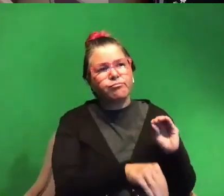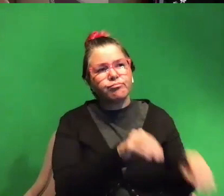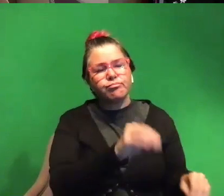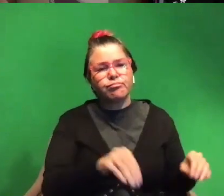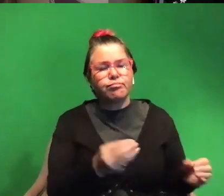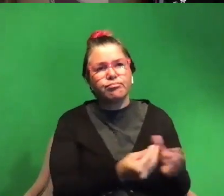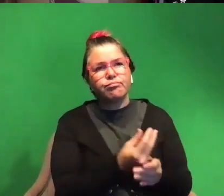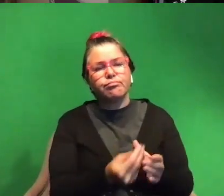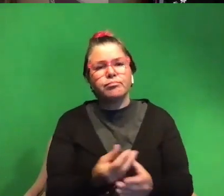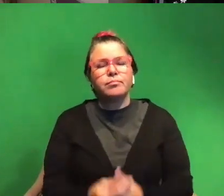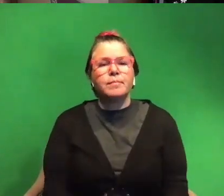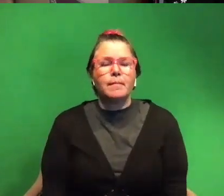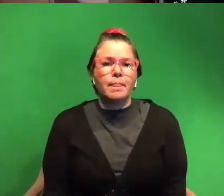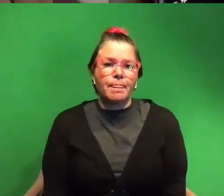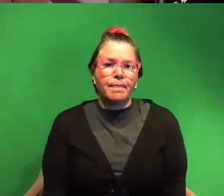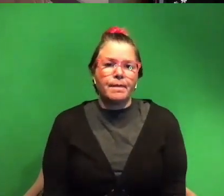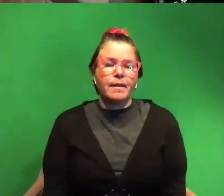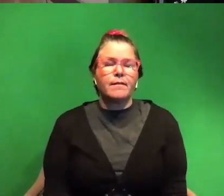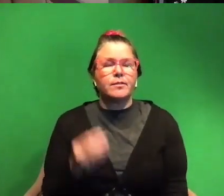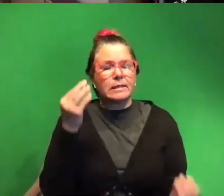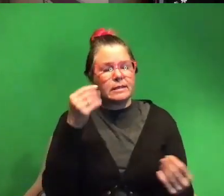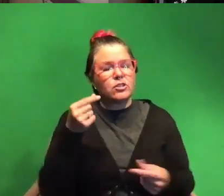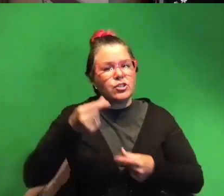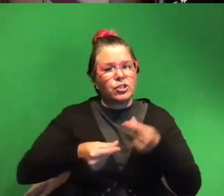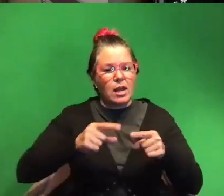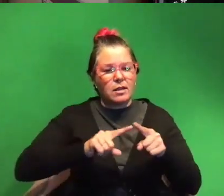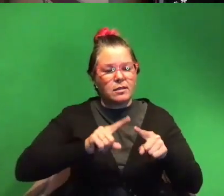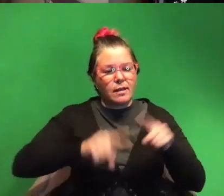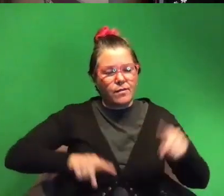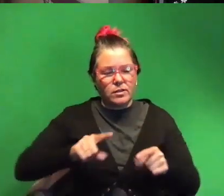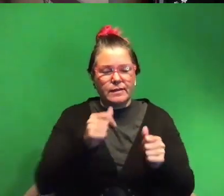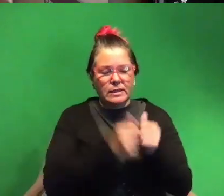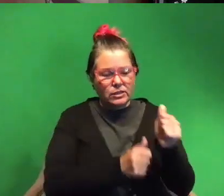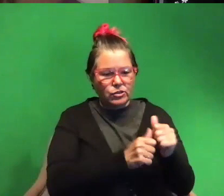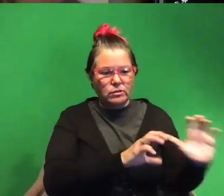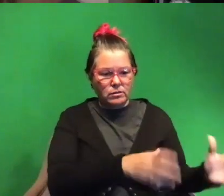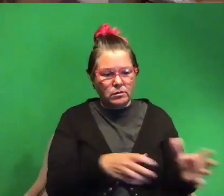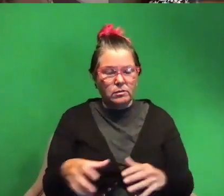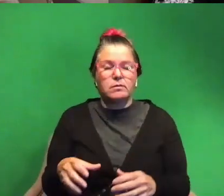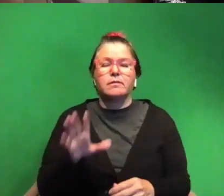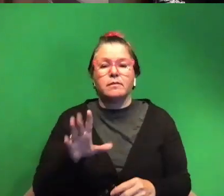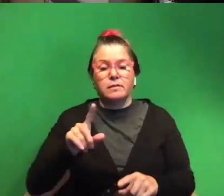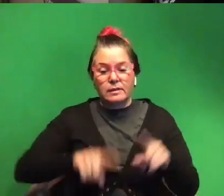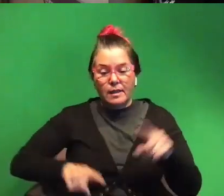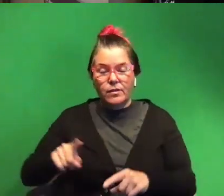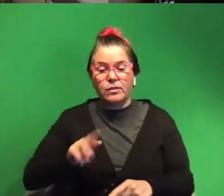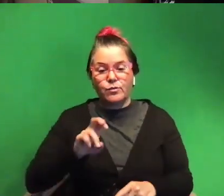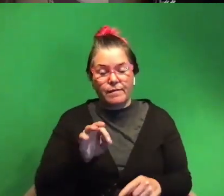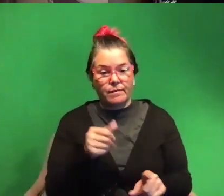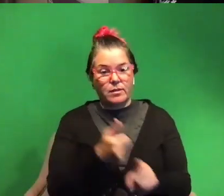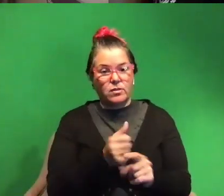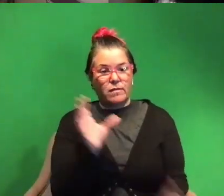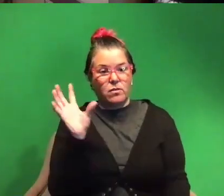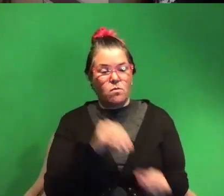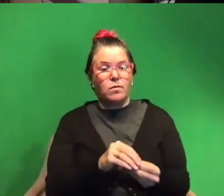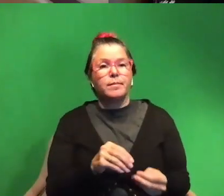We also have to think about the genetic diversity of each individual species, the genetic diversity of the reef as a whole, because you don't want to